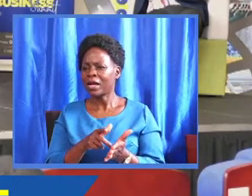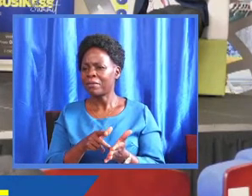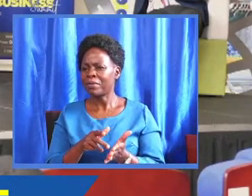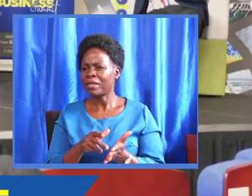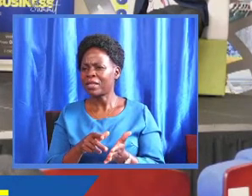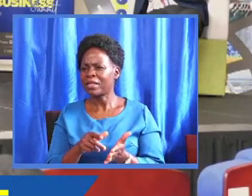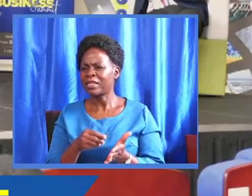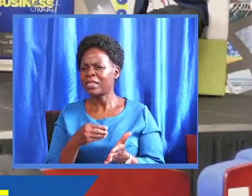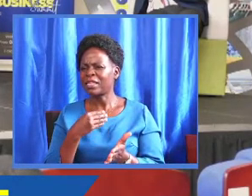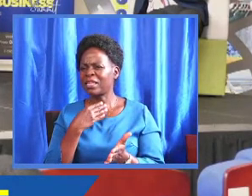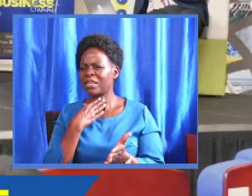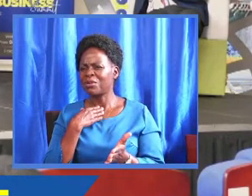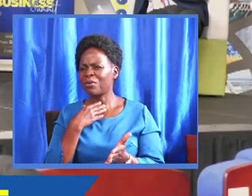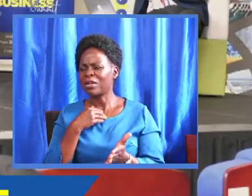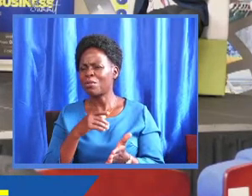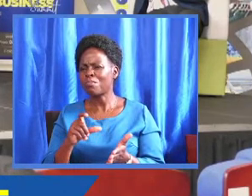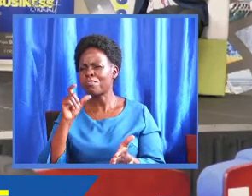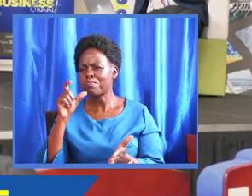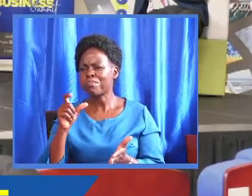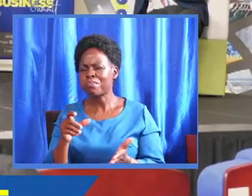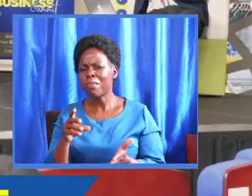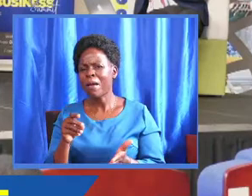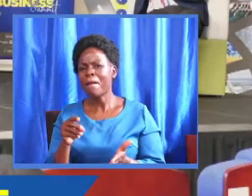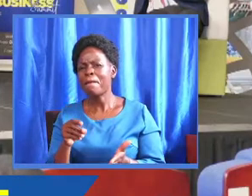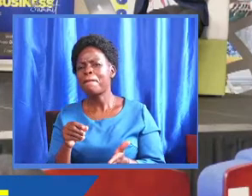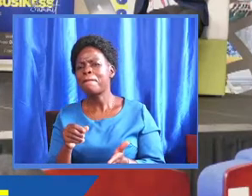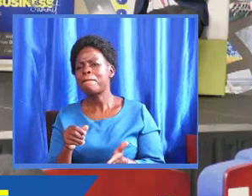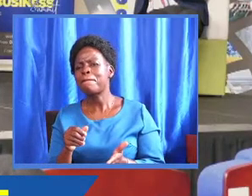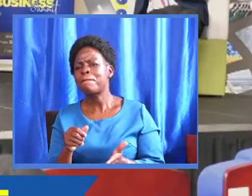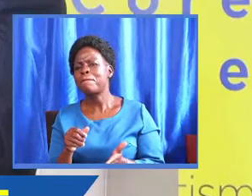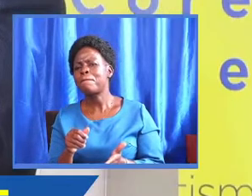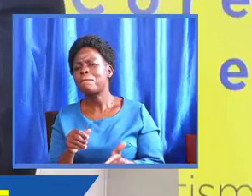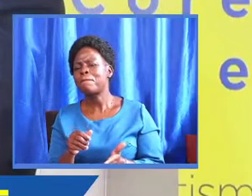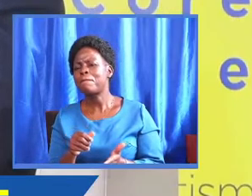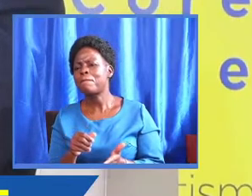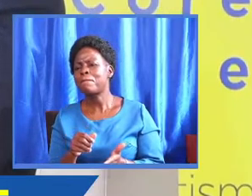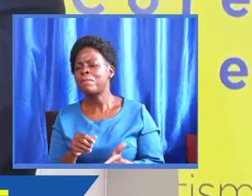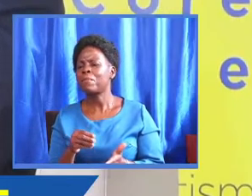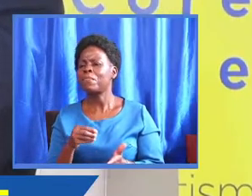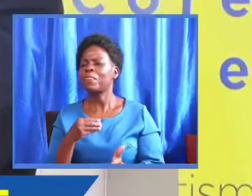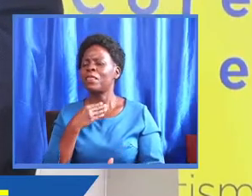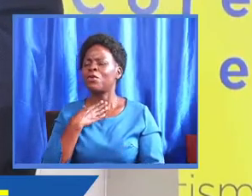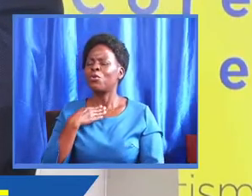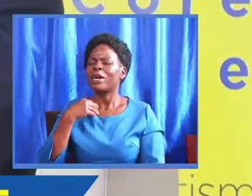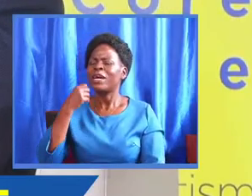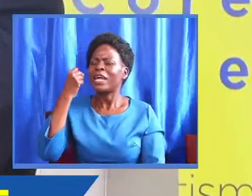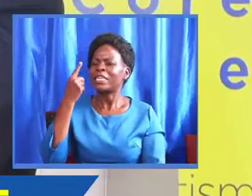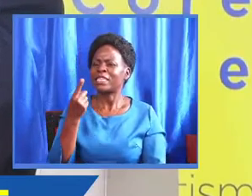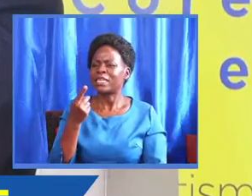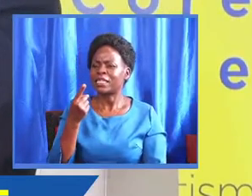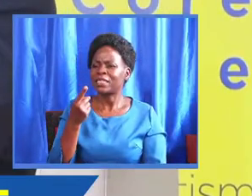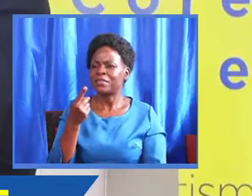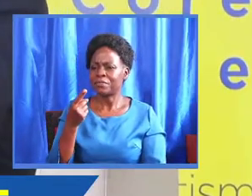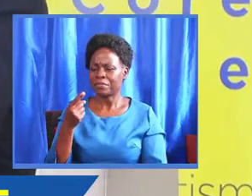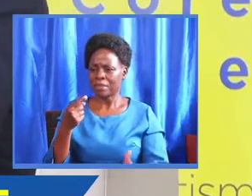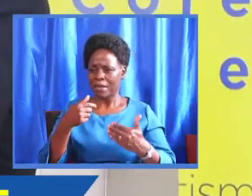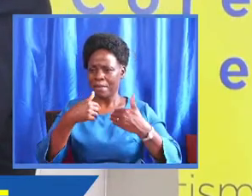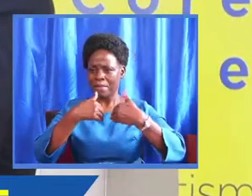demand for a huge down payment. Can you repeat that? Okay, he wants to understand